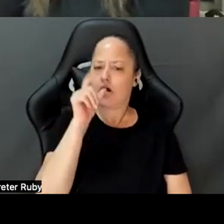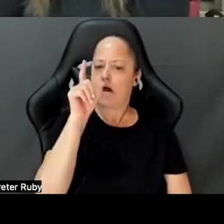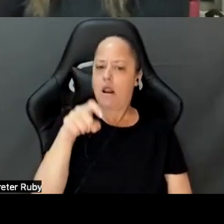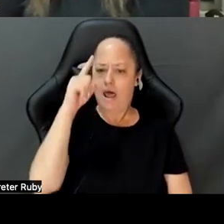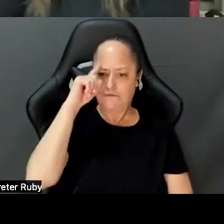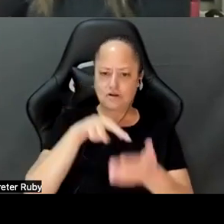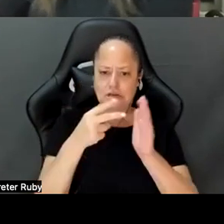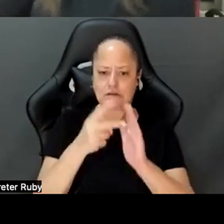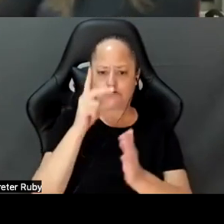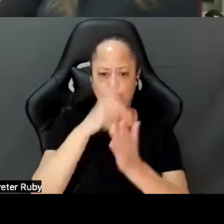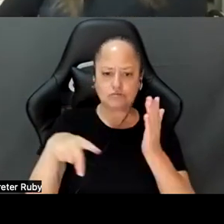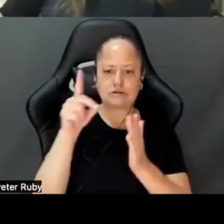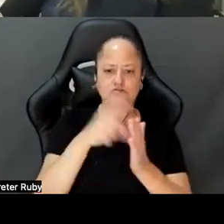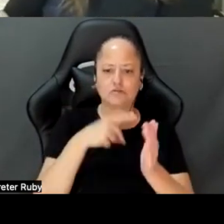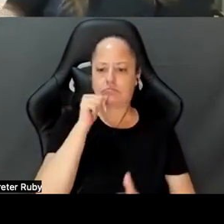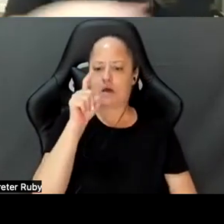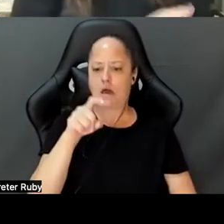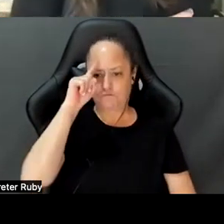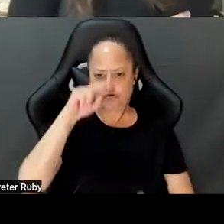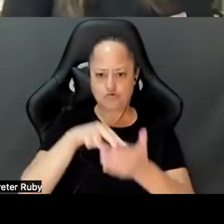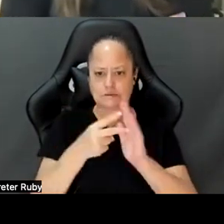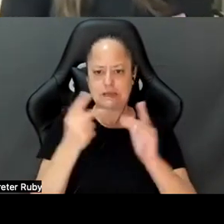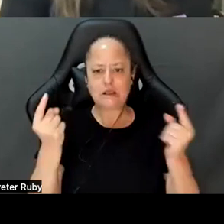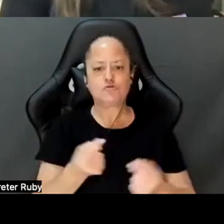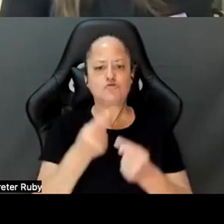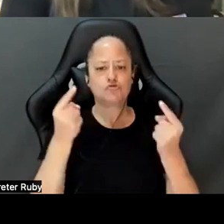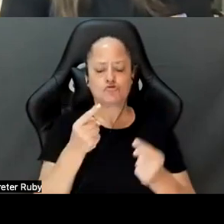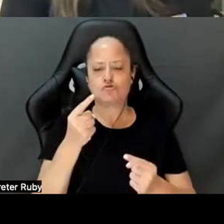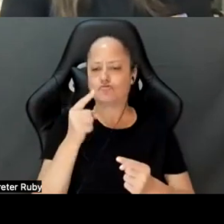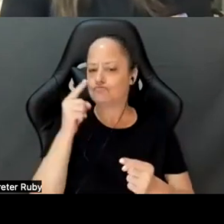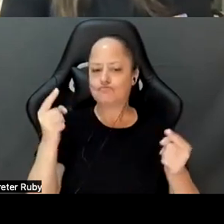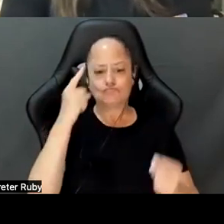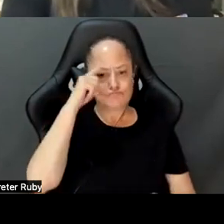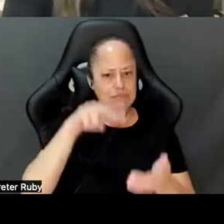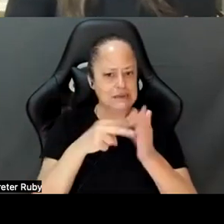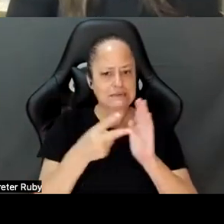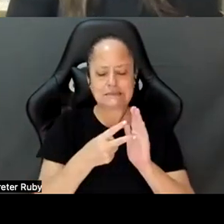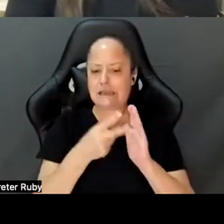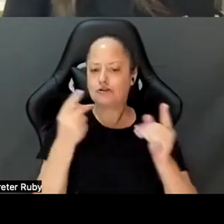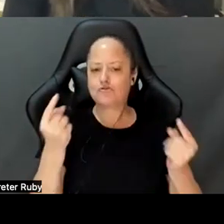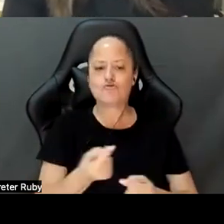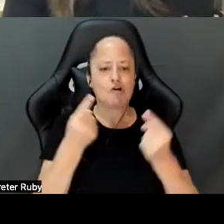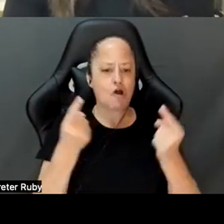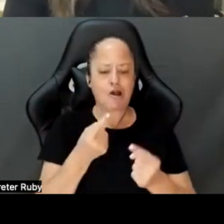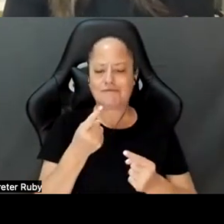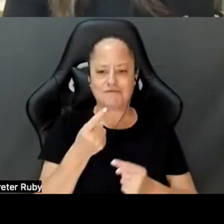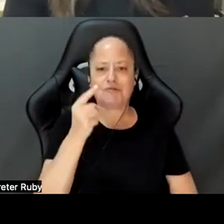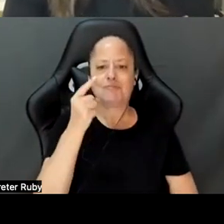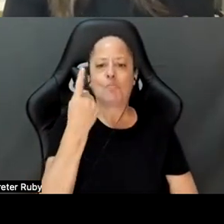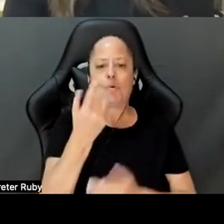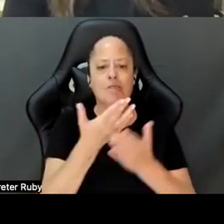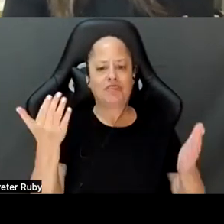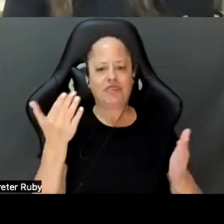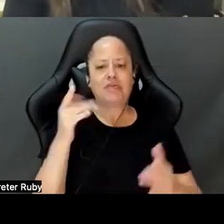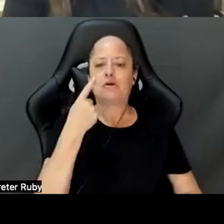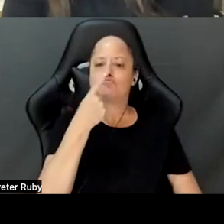to discriminate. You don't have to intend to hurt. You don't have to intend to do anything harmful to do something harmful. And that's one of the biggest red